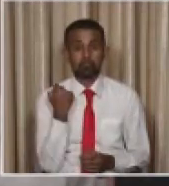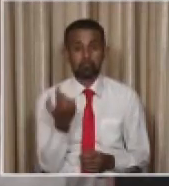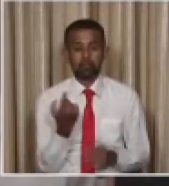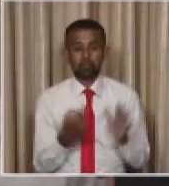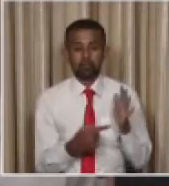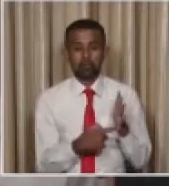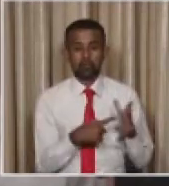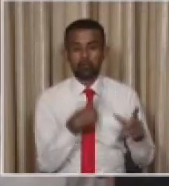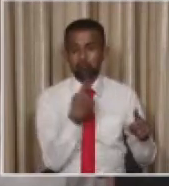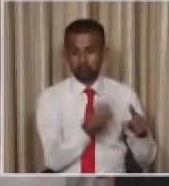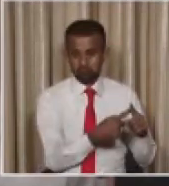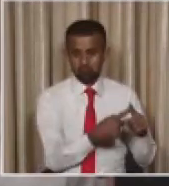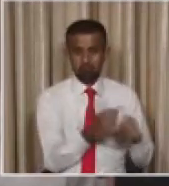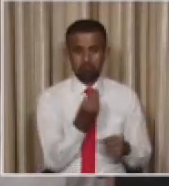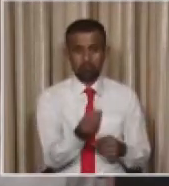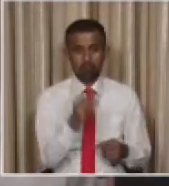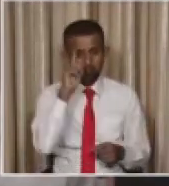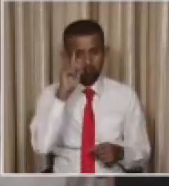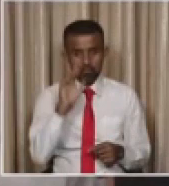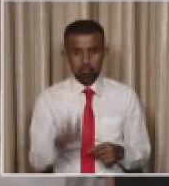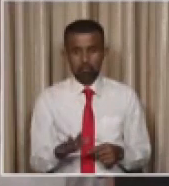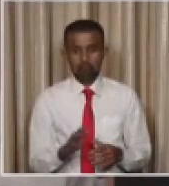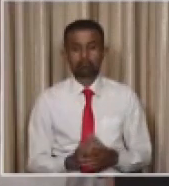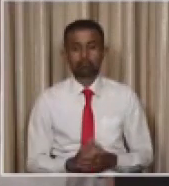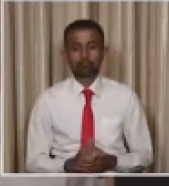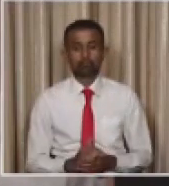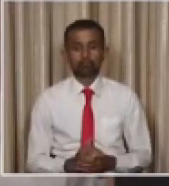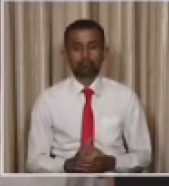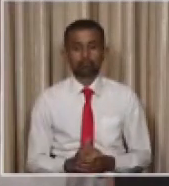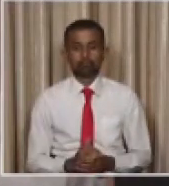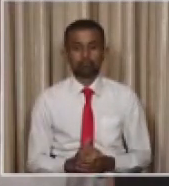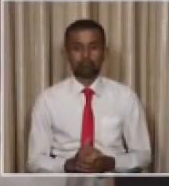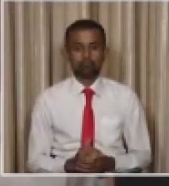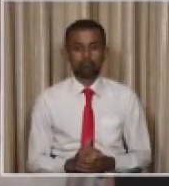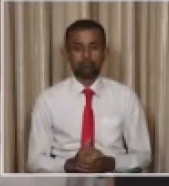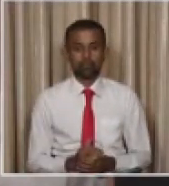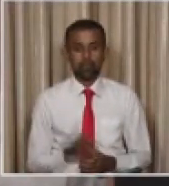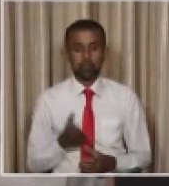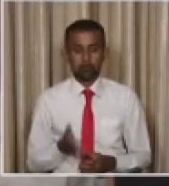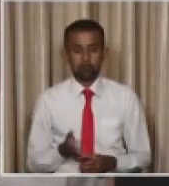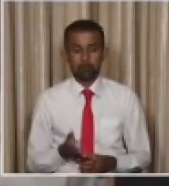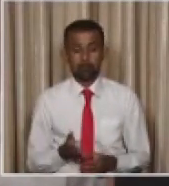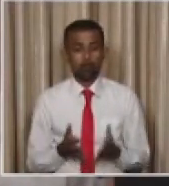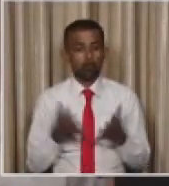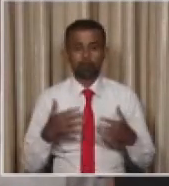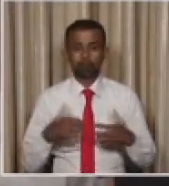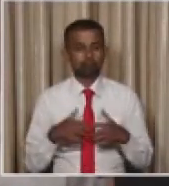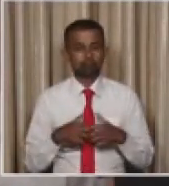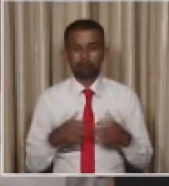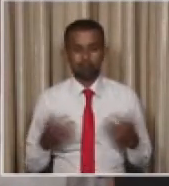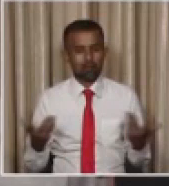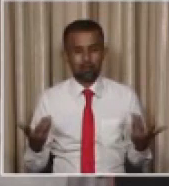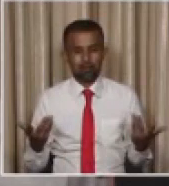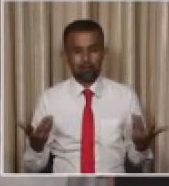so 90-odd percent of the people's houses will not even be, one house will be exempt from it, so don't worry, your house is